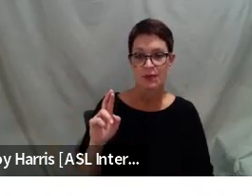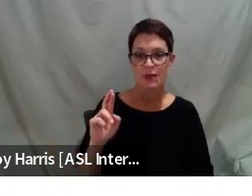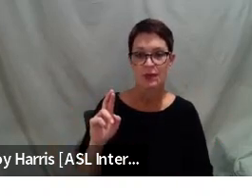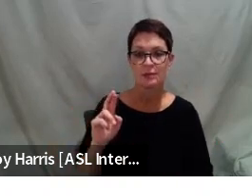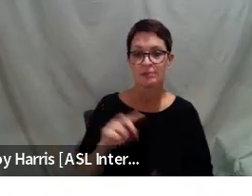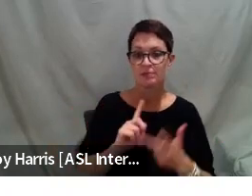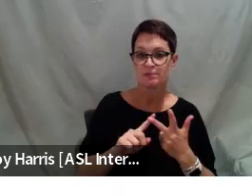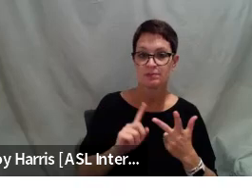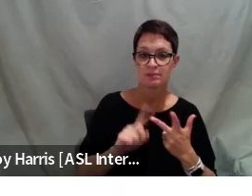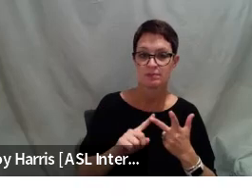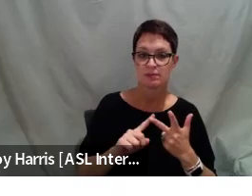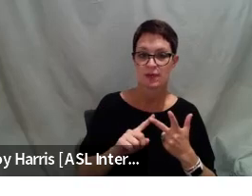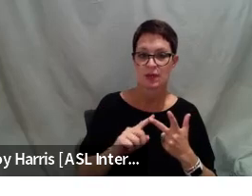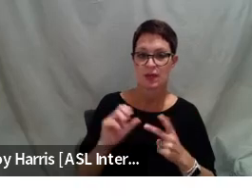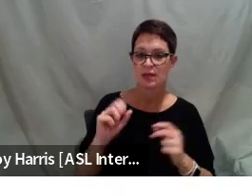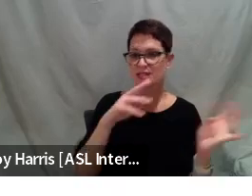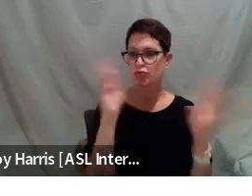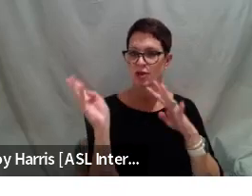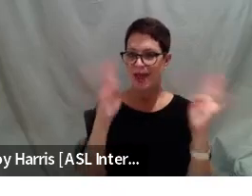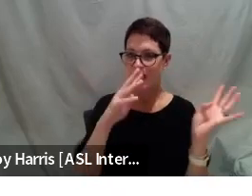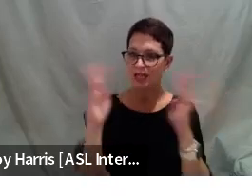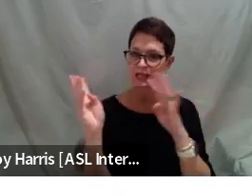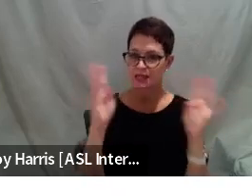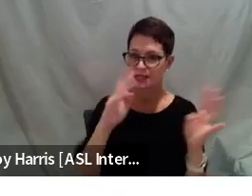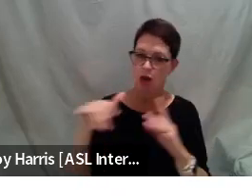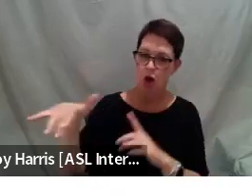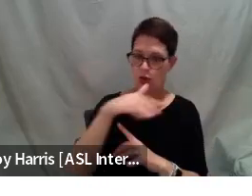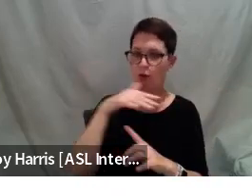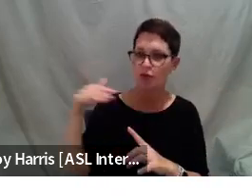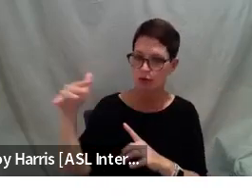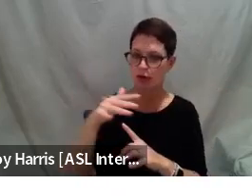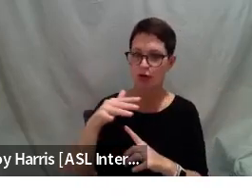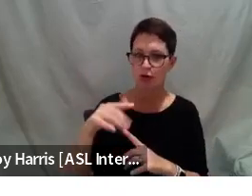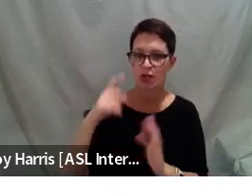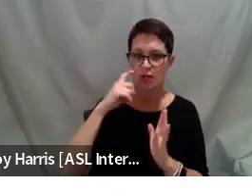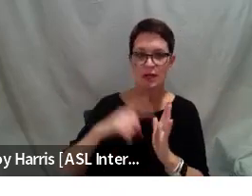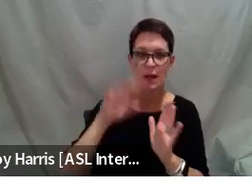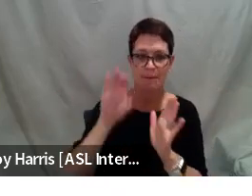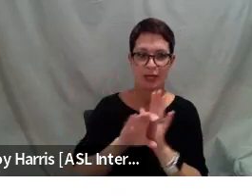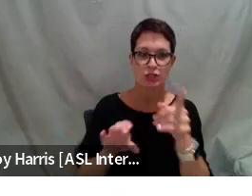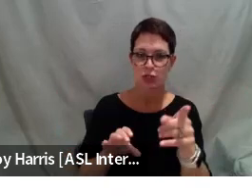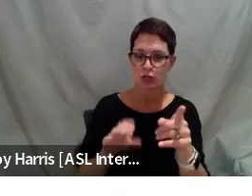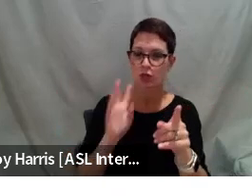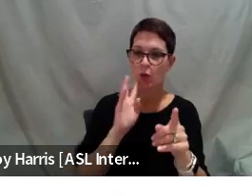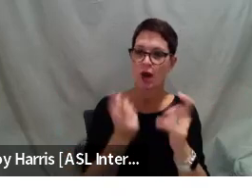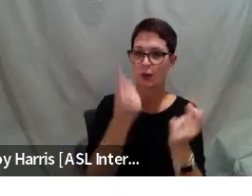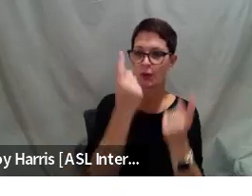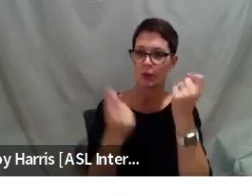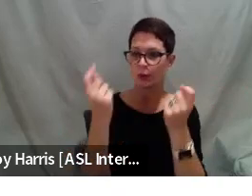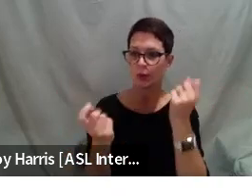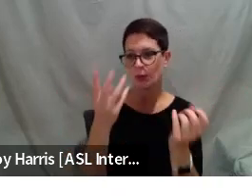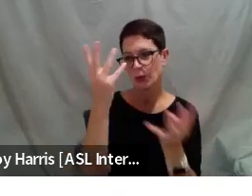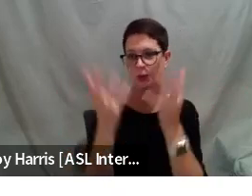And then we also have spray grounds around the city, and you can see a picture of them on the kids playing in them